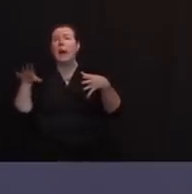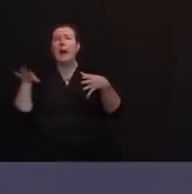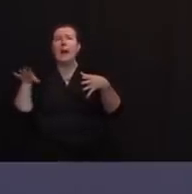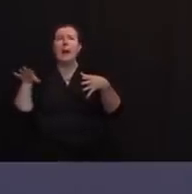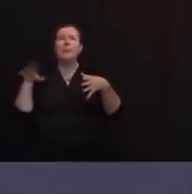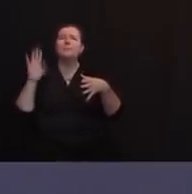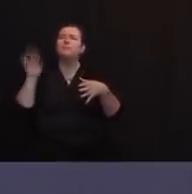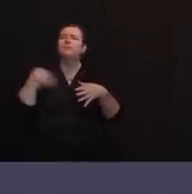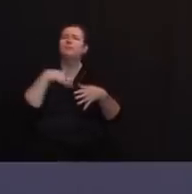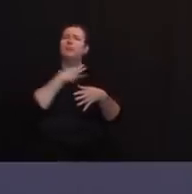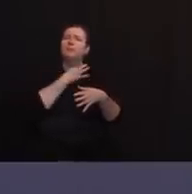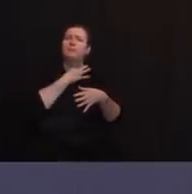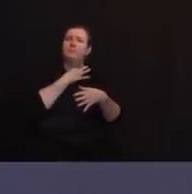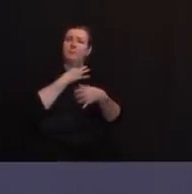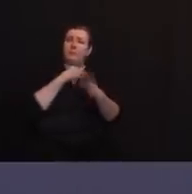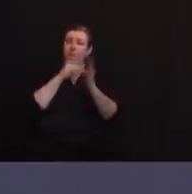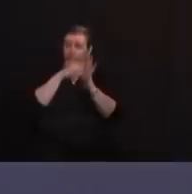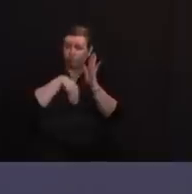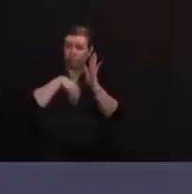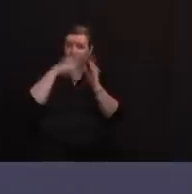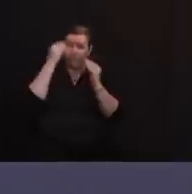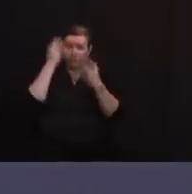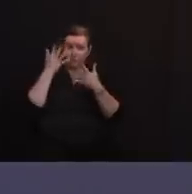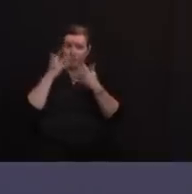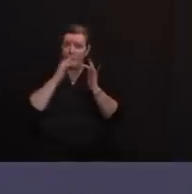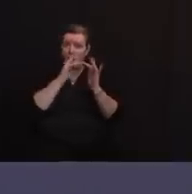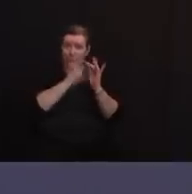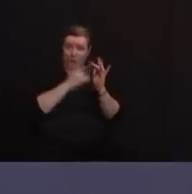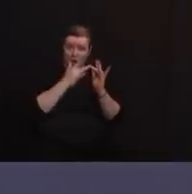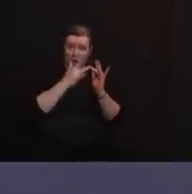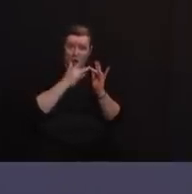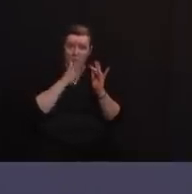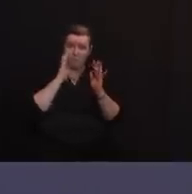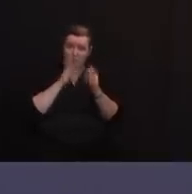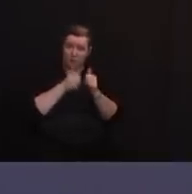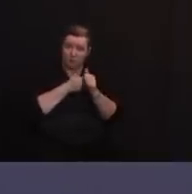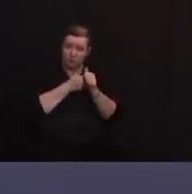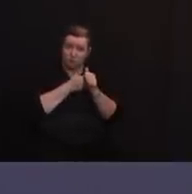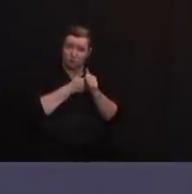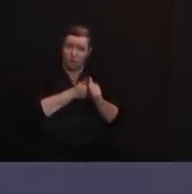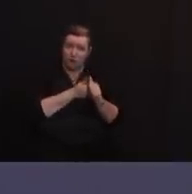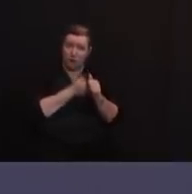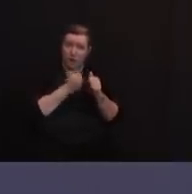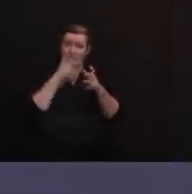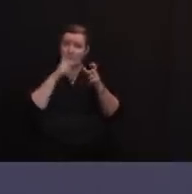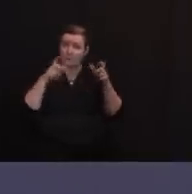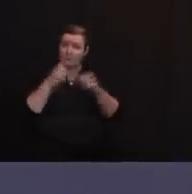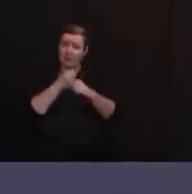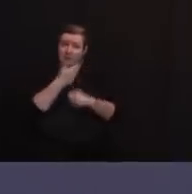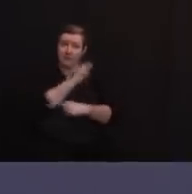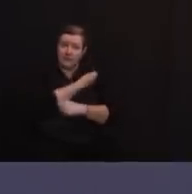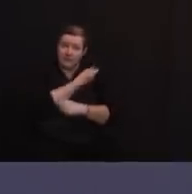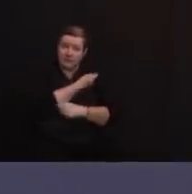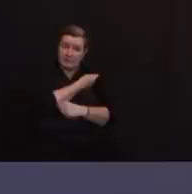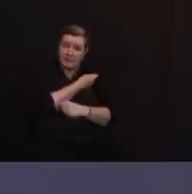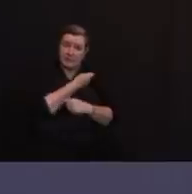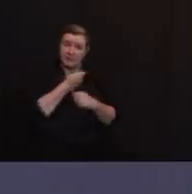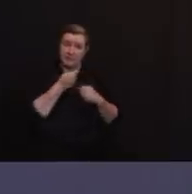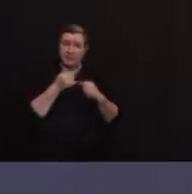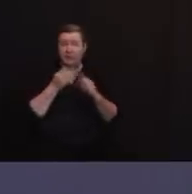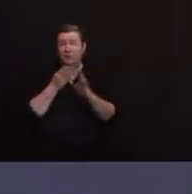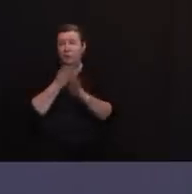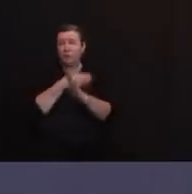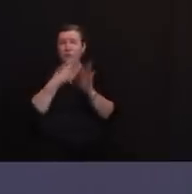out? Is it used to keep track of how many Jersey residents are getting vaccinated, or will this information go into